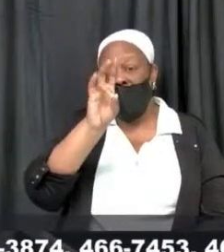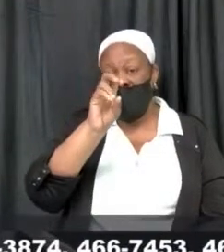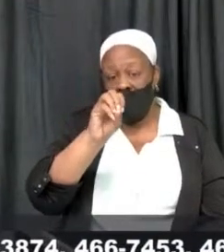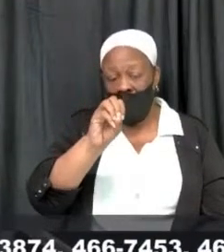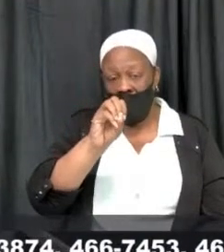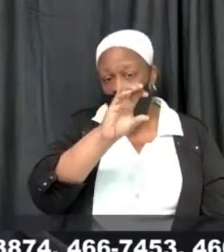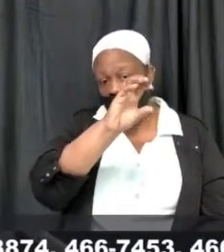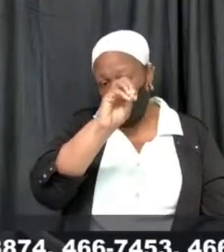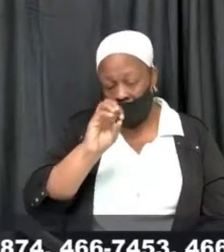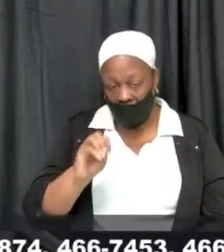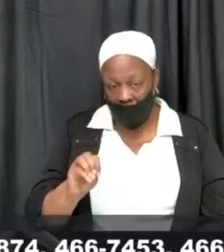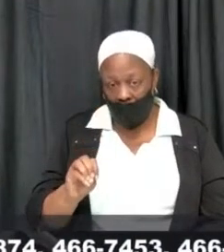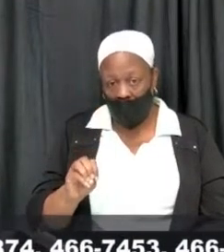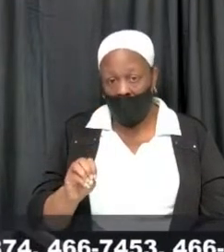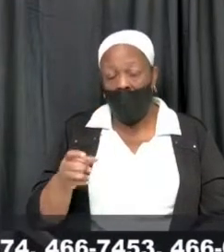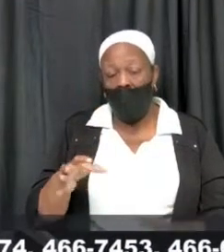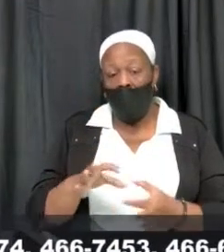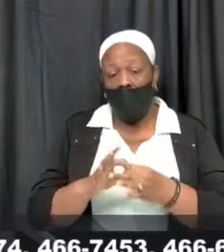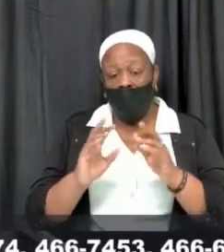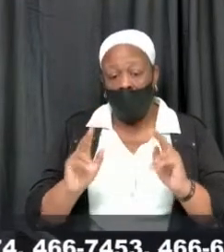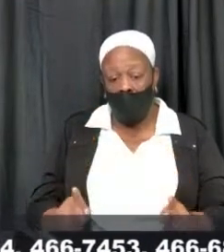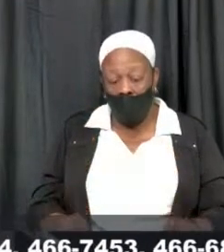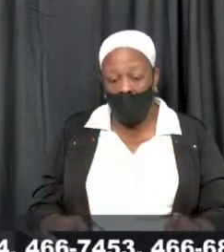change eventually?